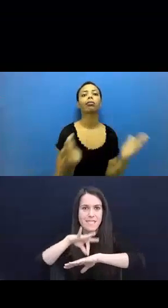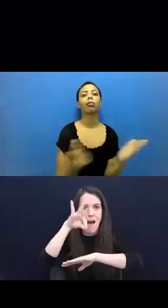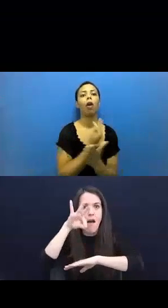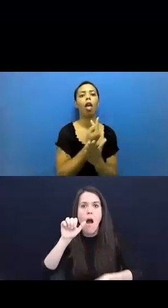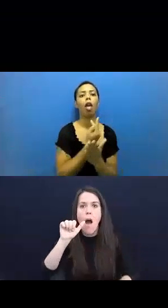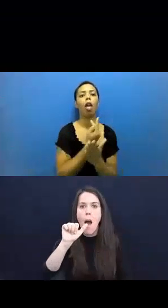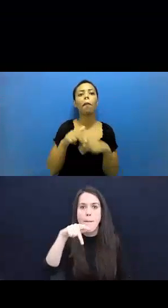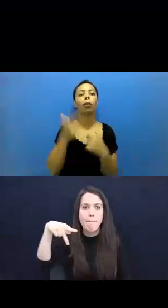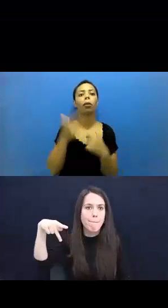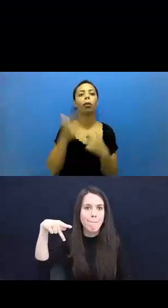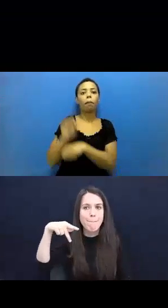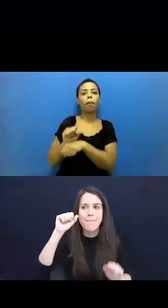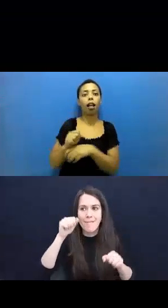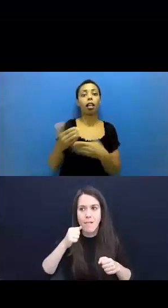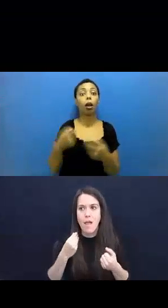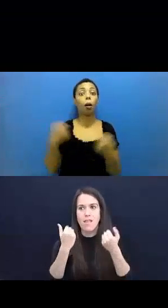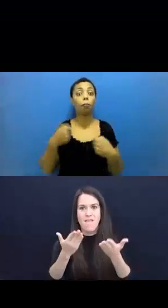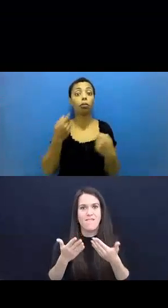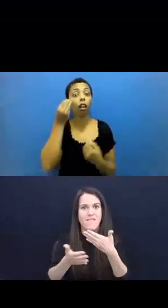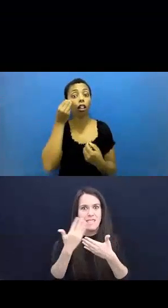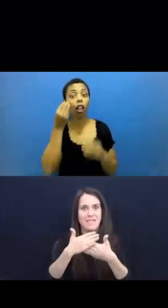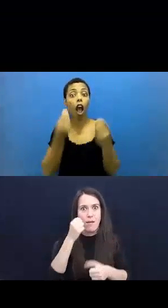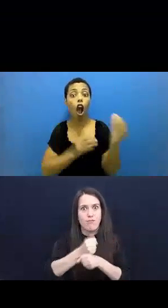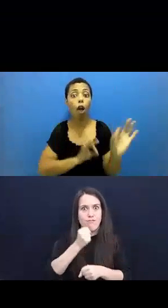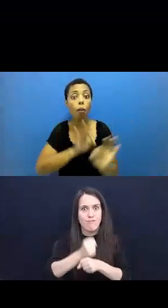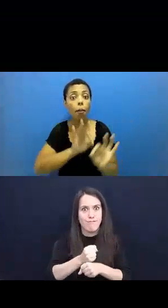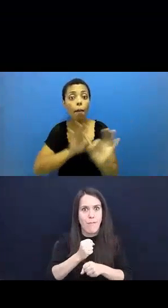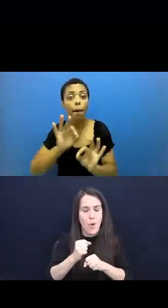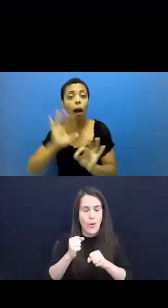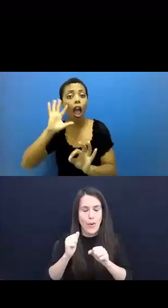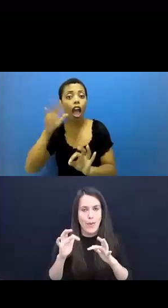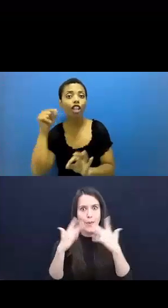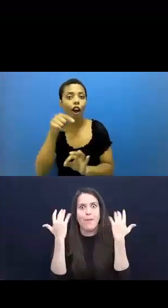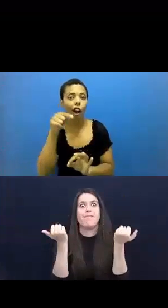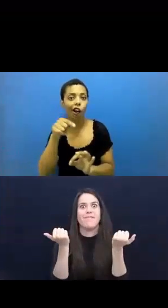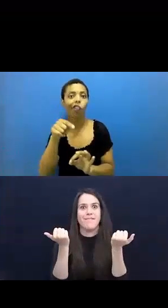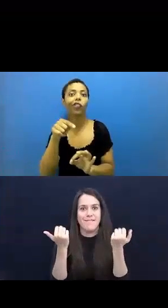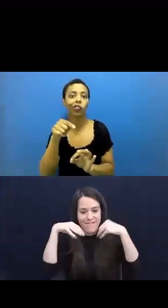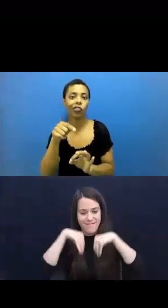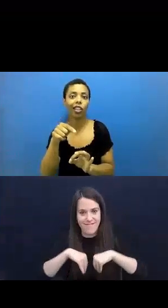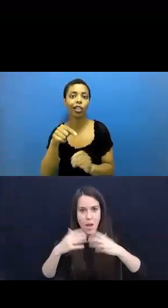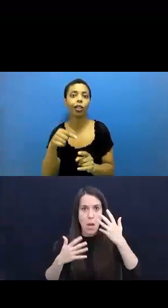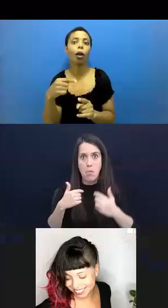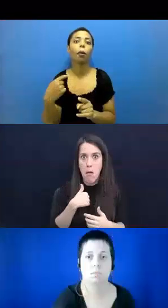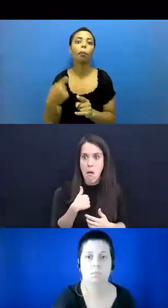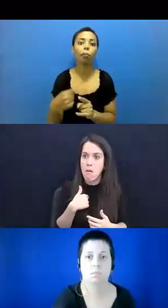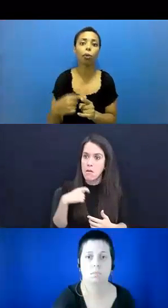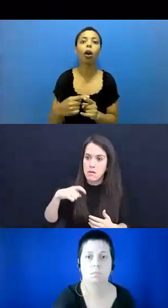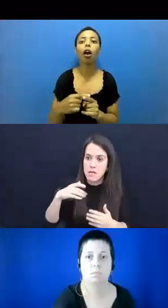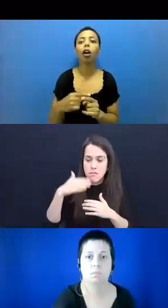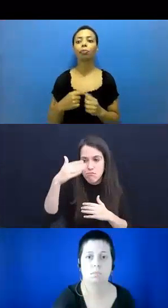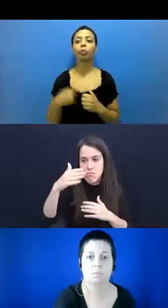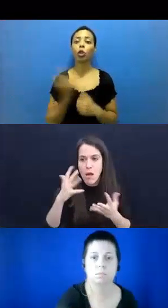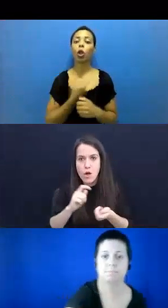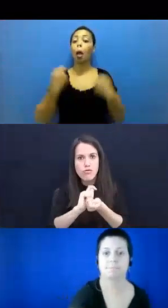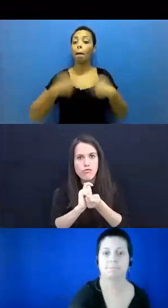would facilitate this task, both for us and also others who may need to write similar